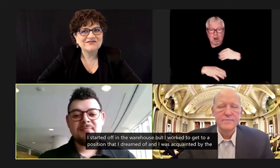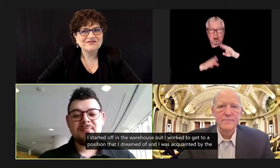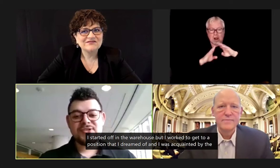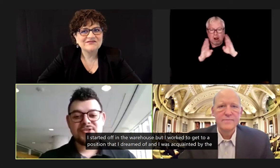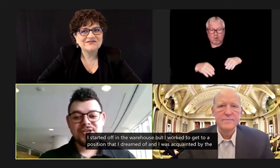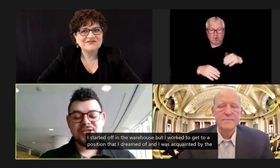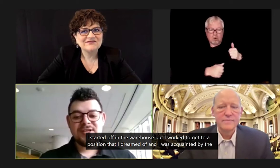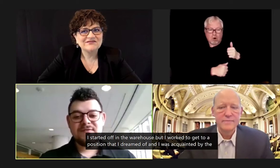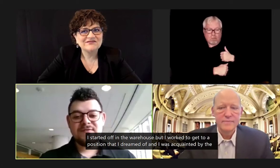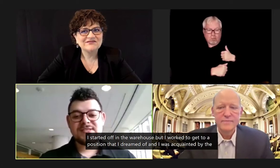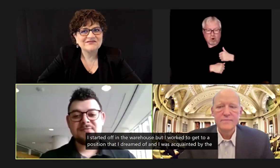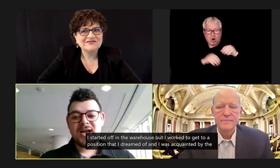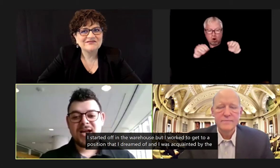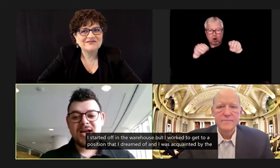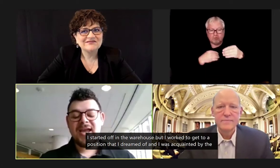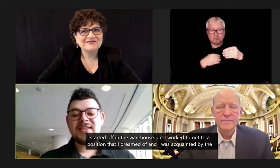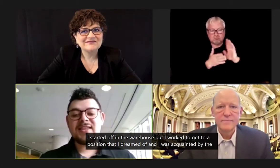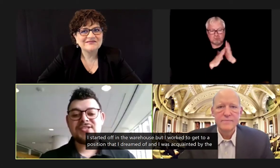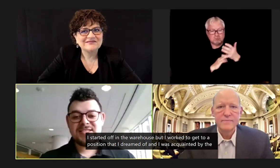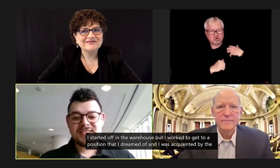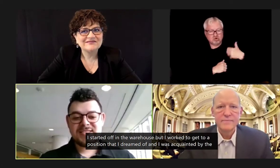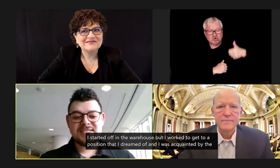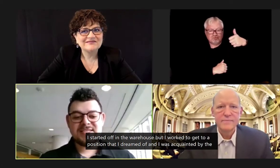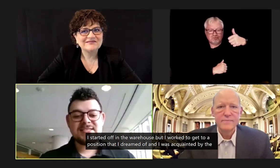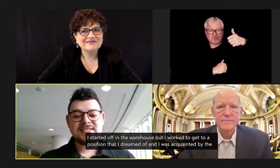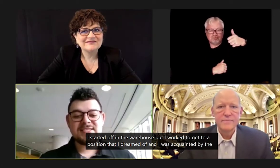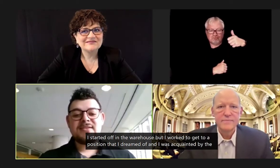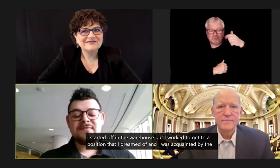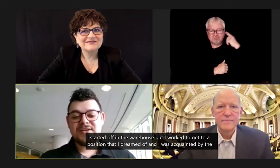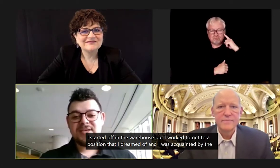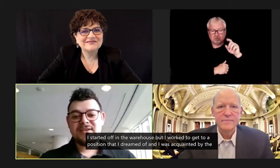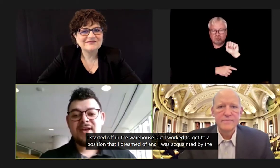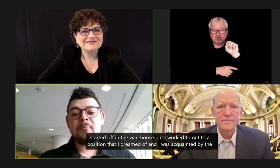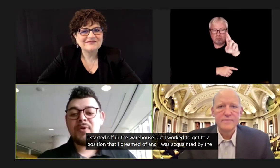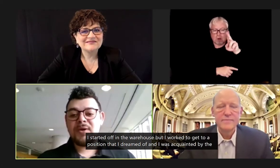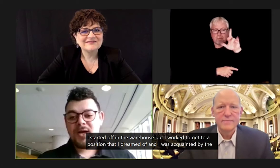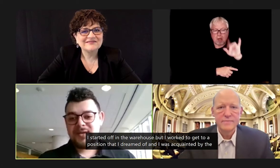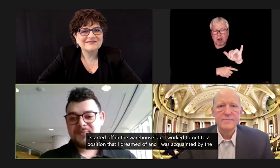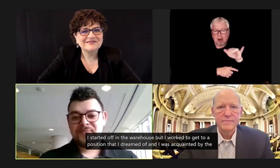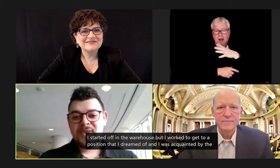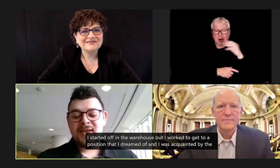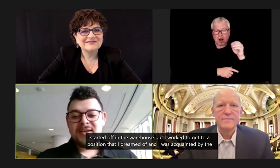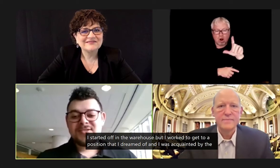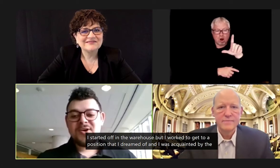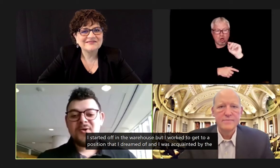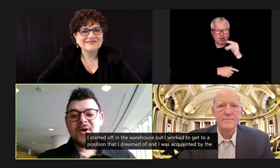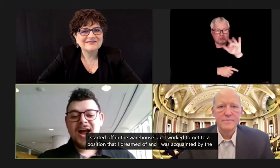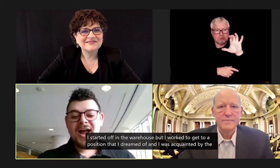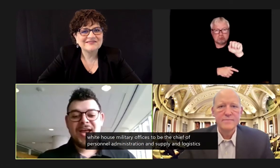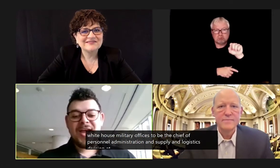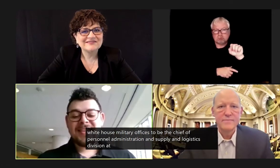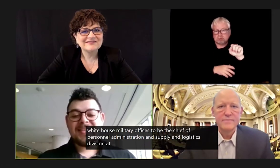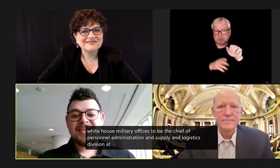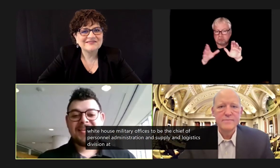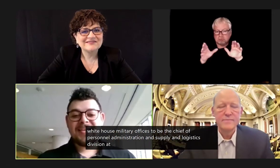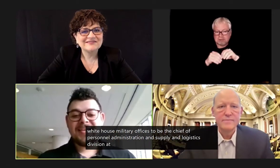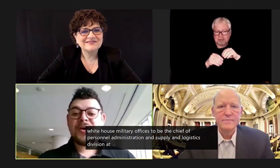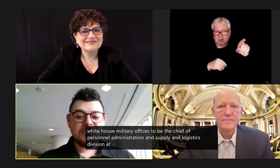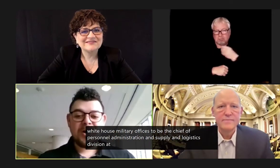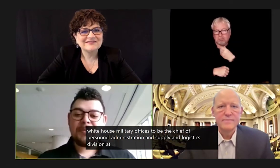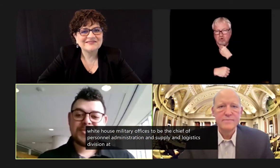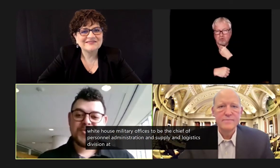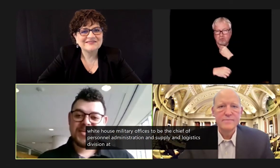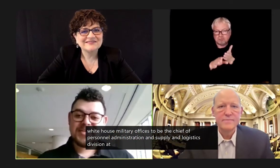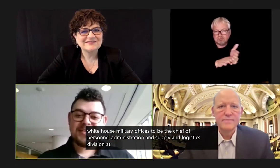and Administration for the Supply and Logistics Division at Marine One. So I had the